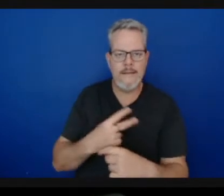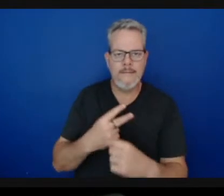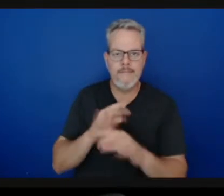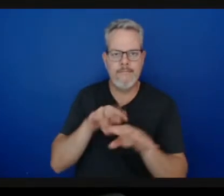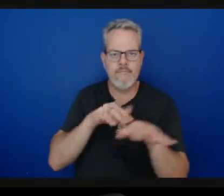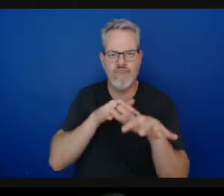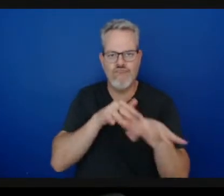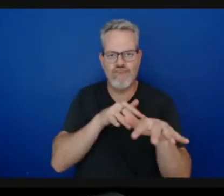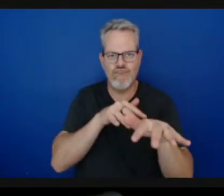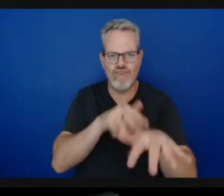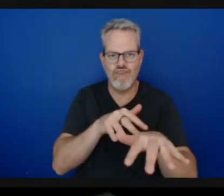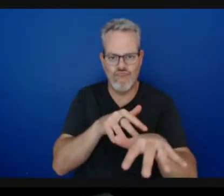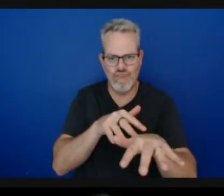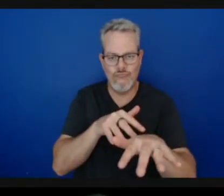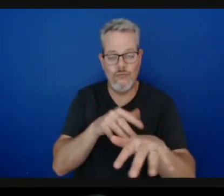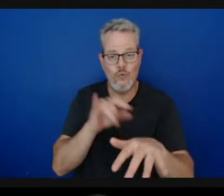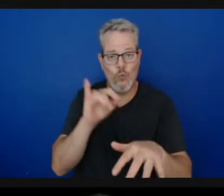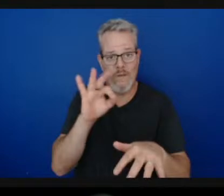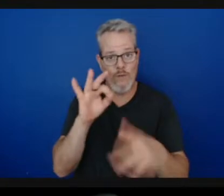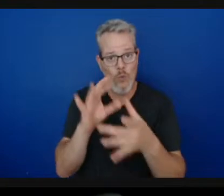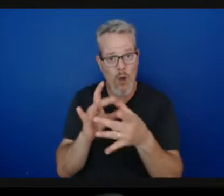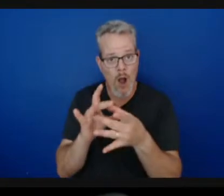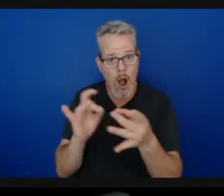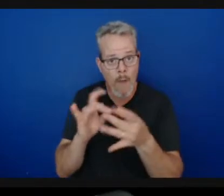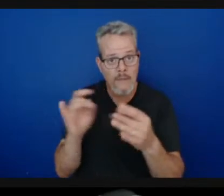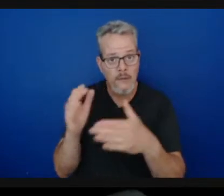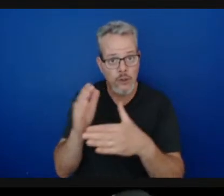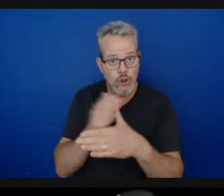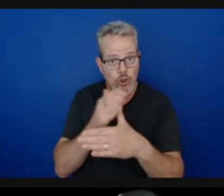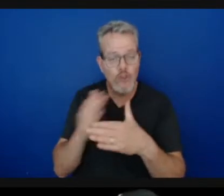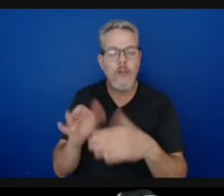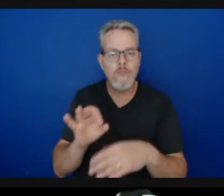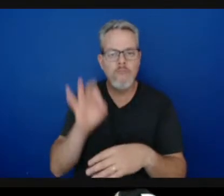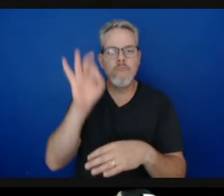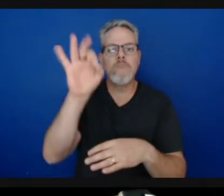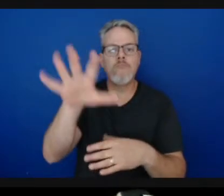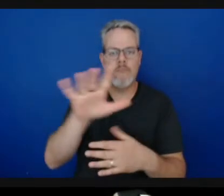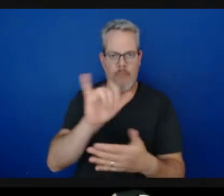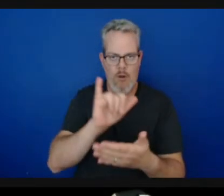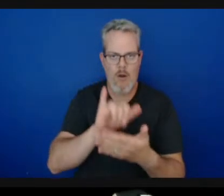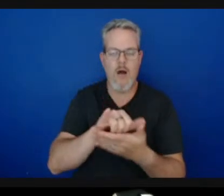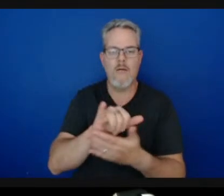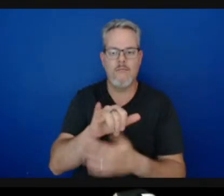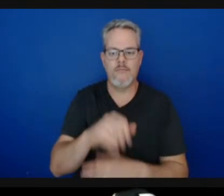on that, you can go online and submit them for the next month as well.